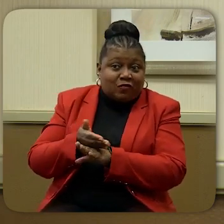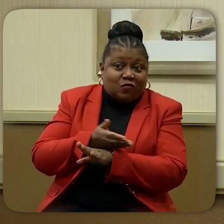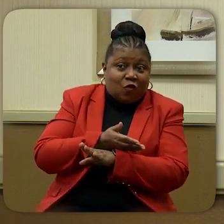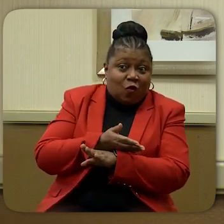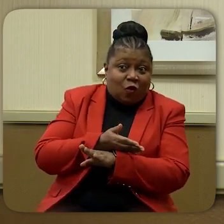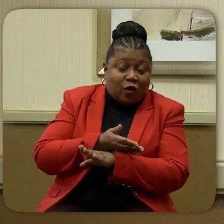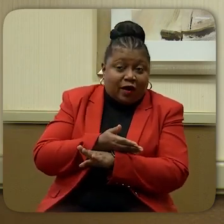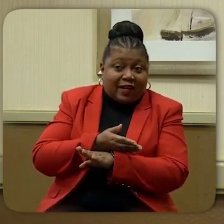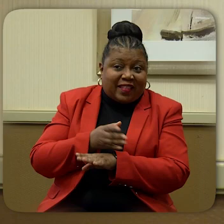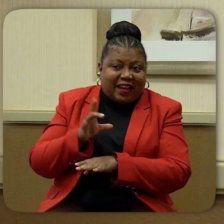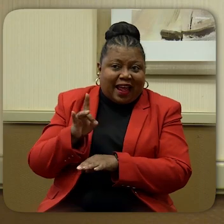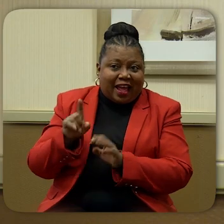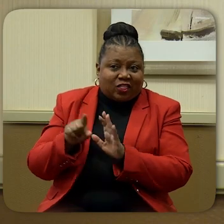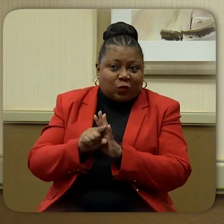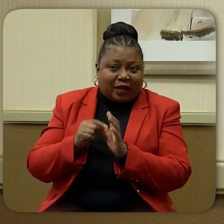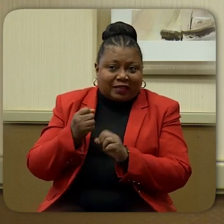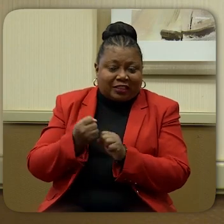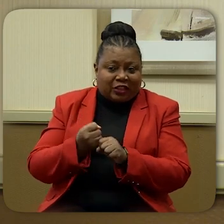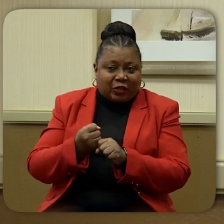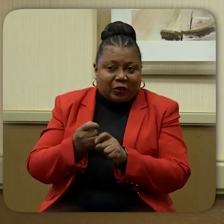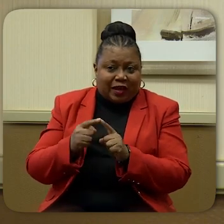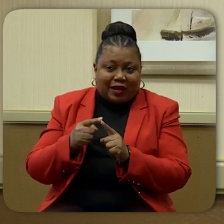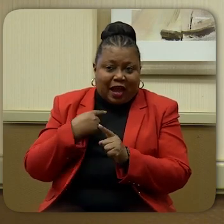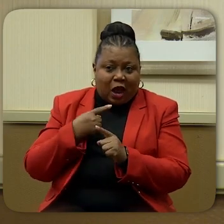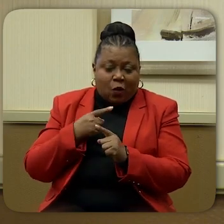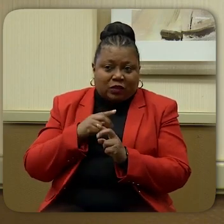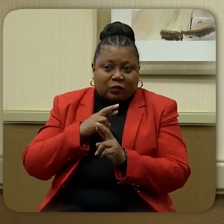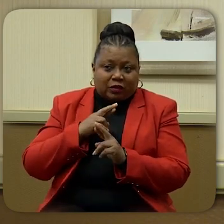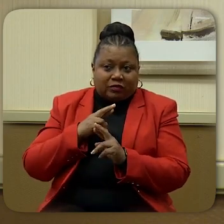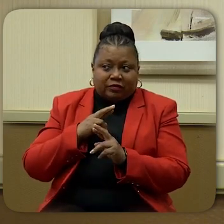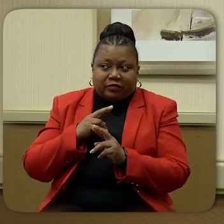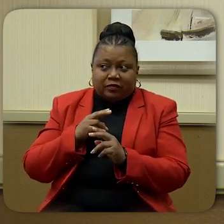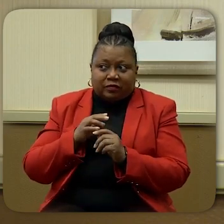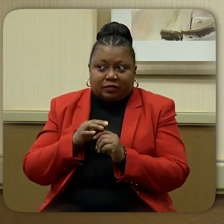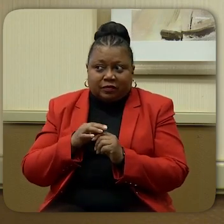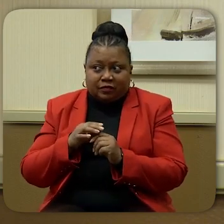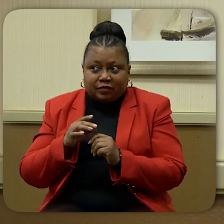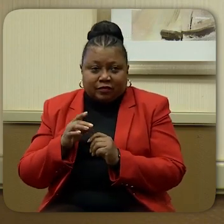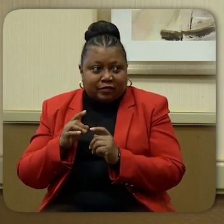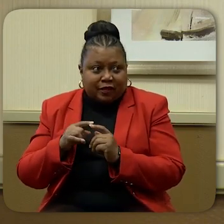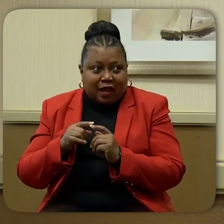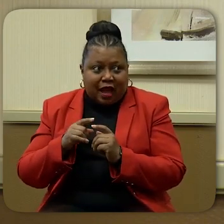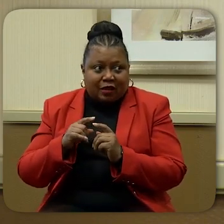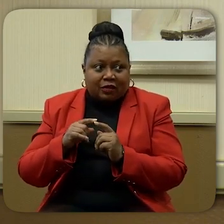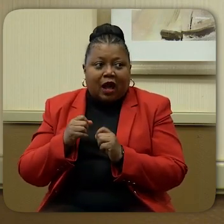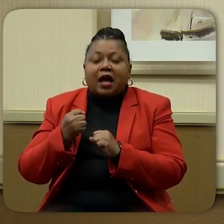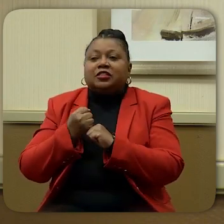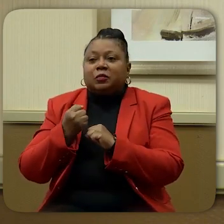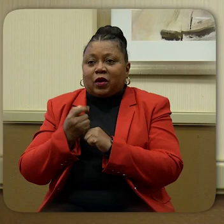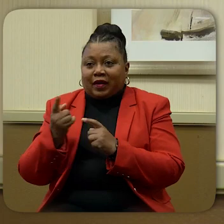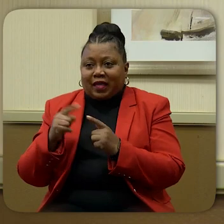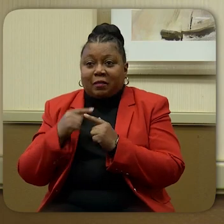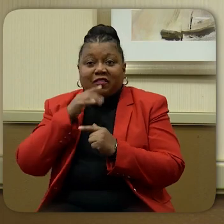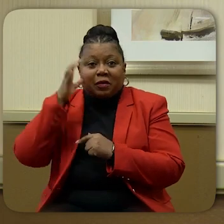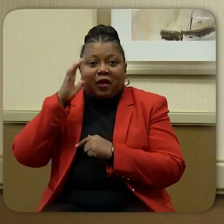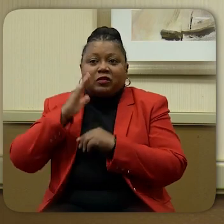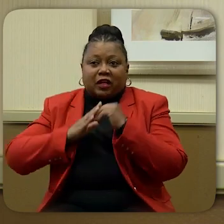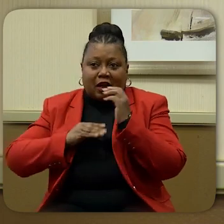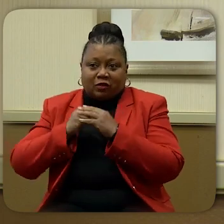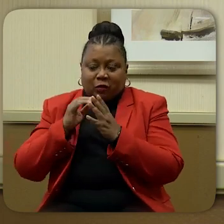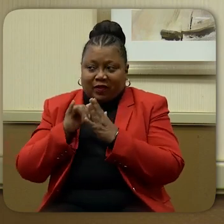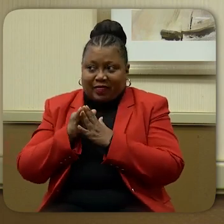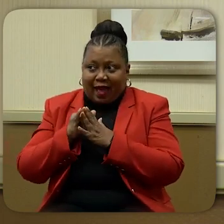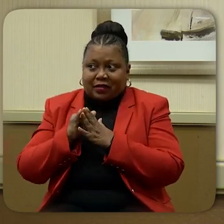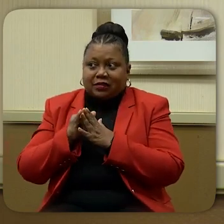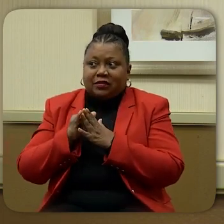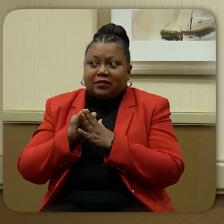that typical 8th grade year, and my district's always supported them attending as long as the parents are comfortable with it. So maybe just